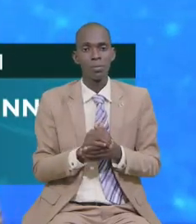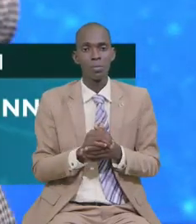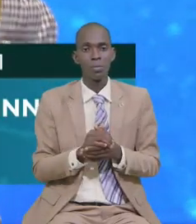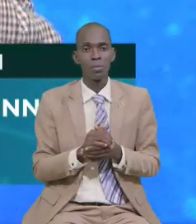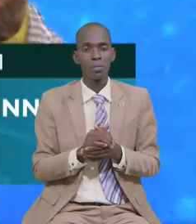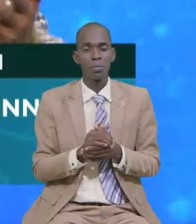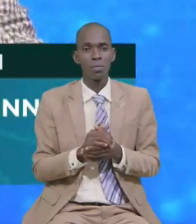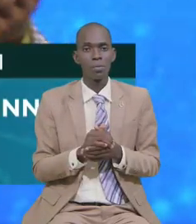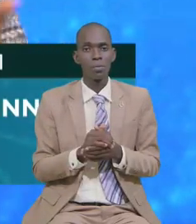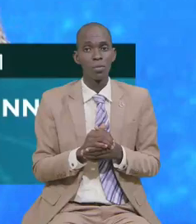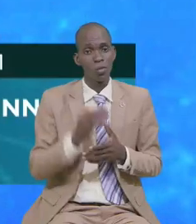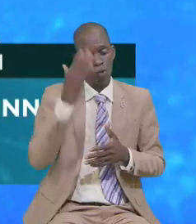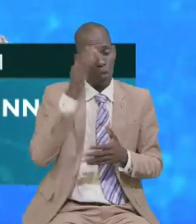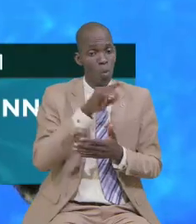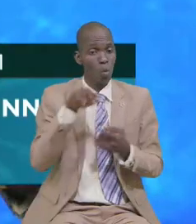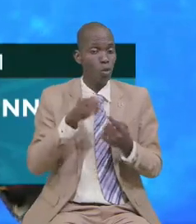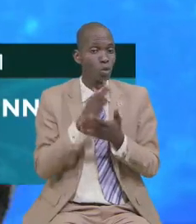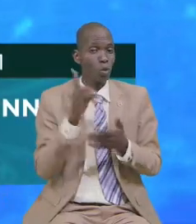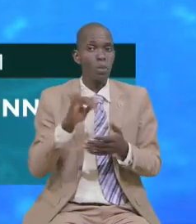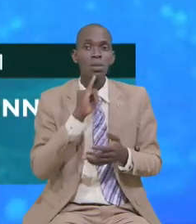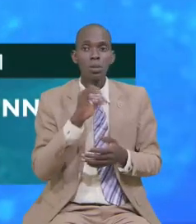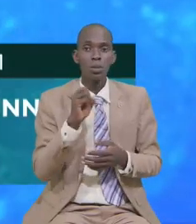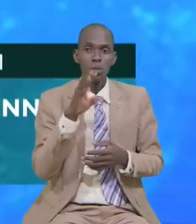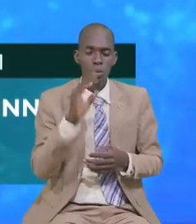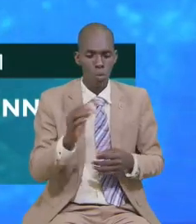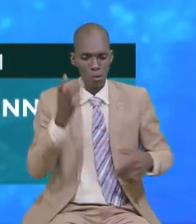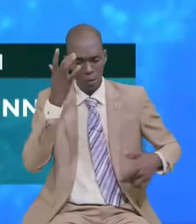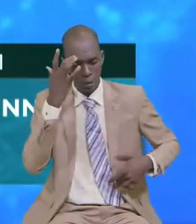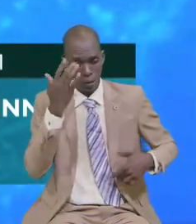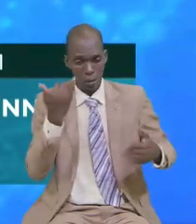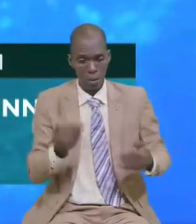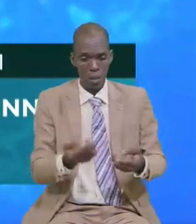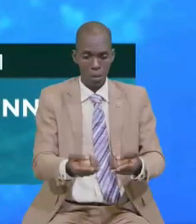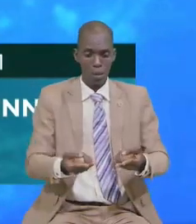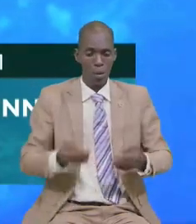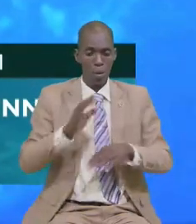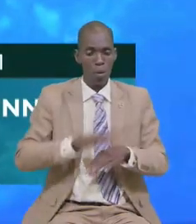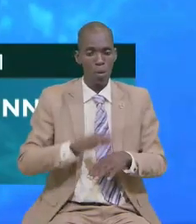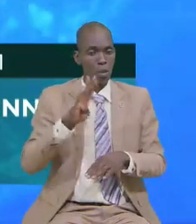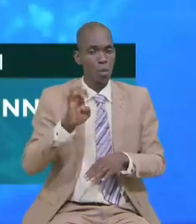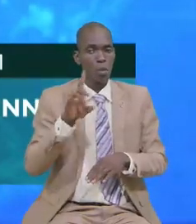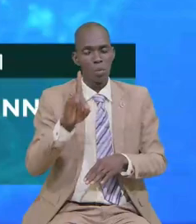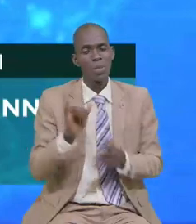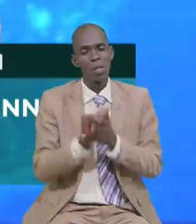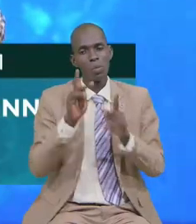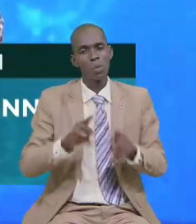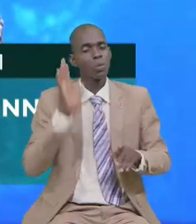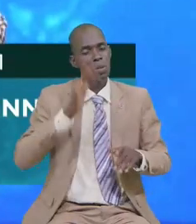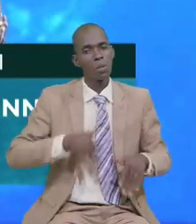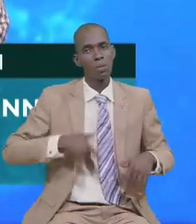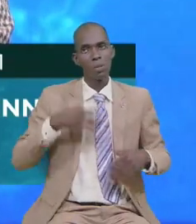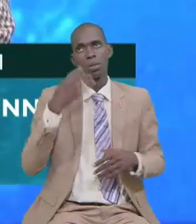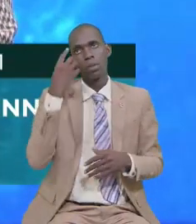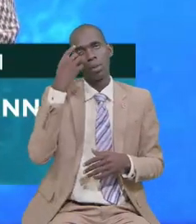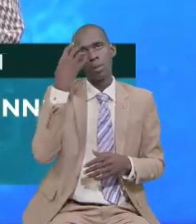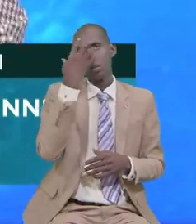You know, when a person is so sick, they put him on a stretcher and they are bringing him up, he may feel dizzy, as if